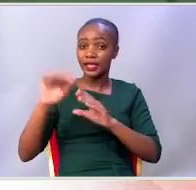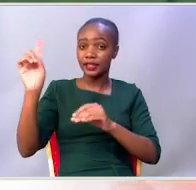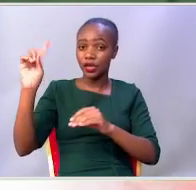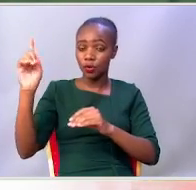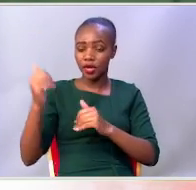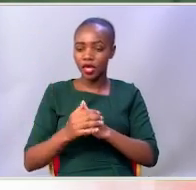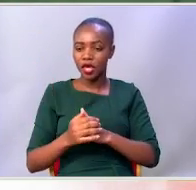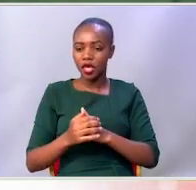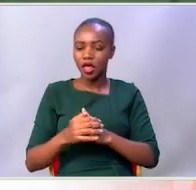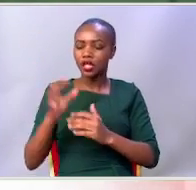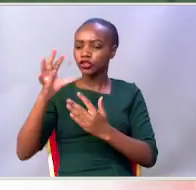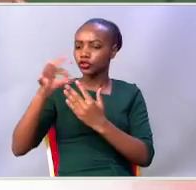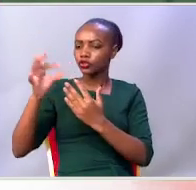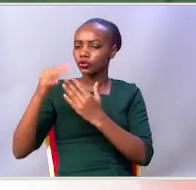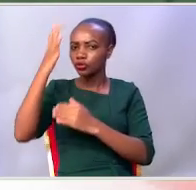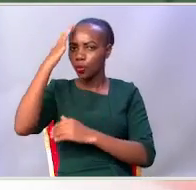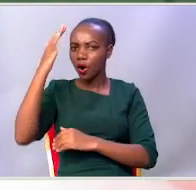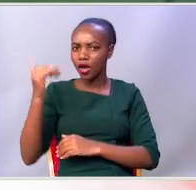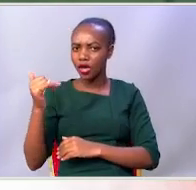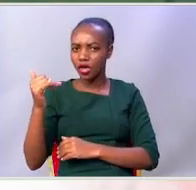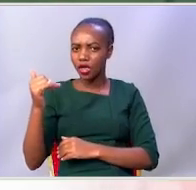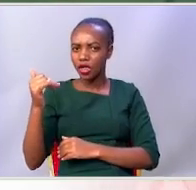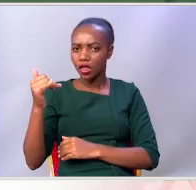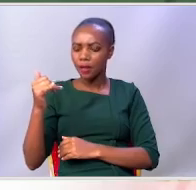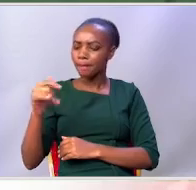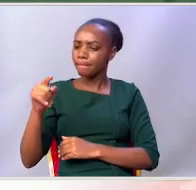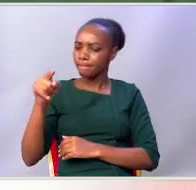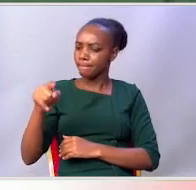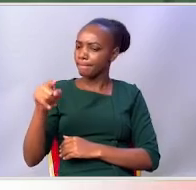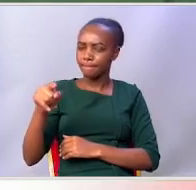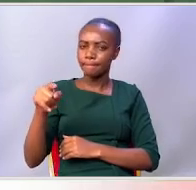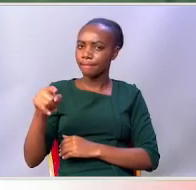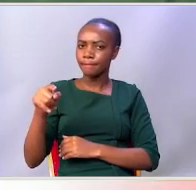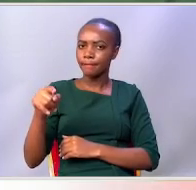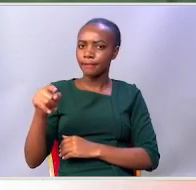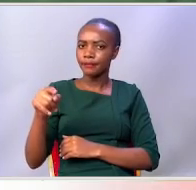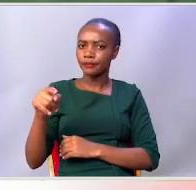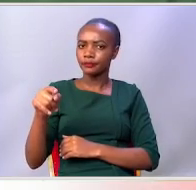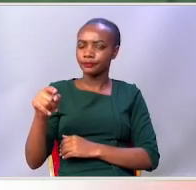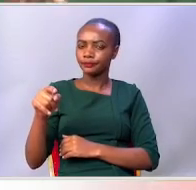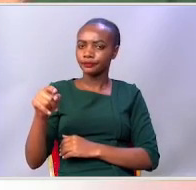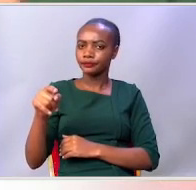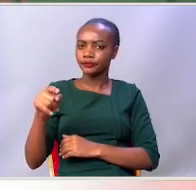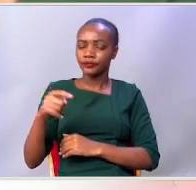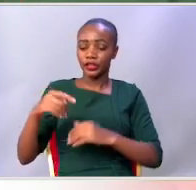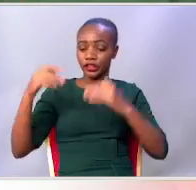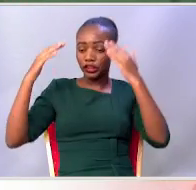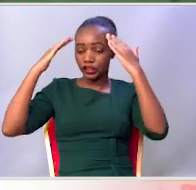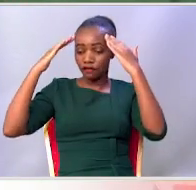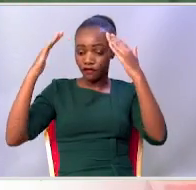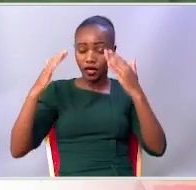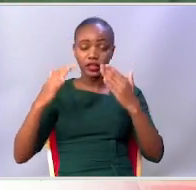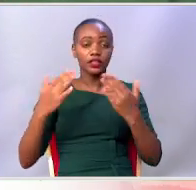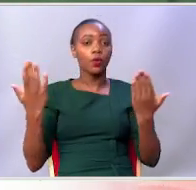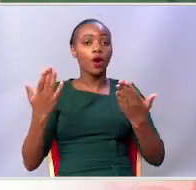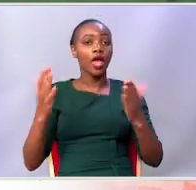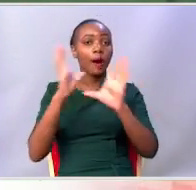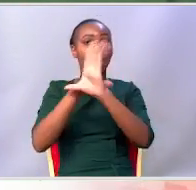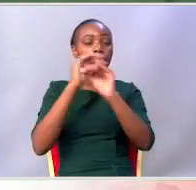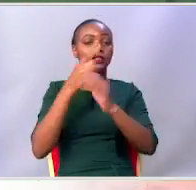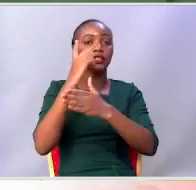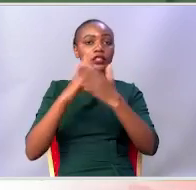This one was chosen because it was a concentration camp where, as the president has said,